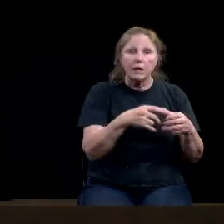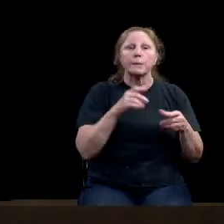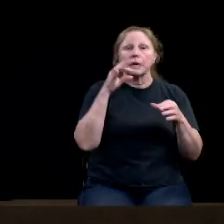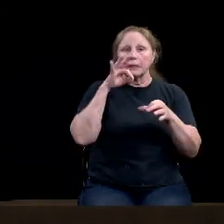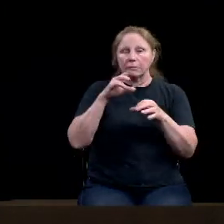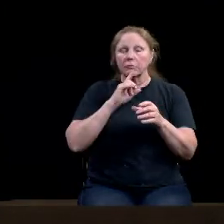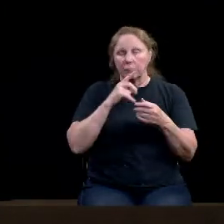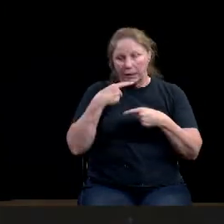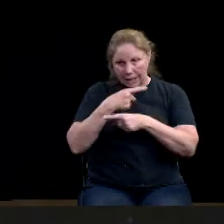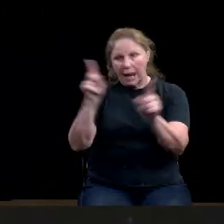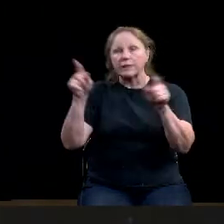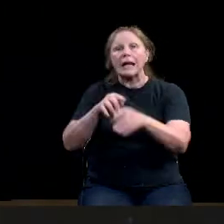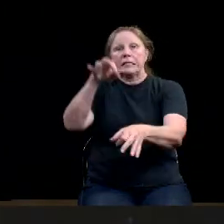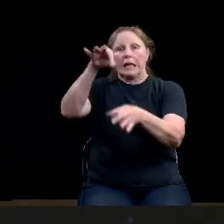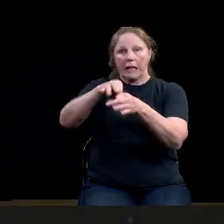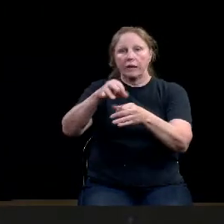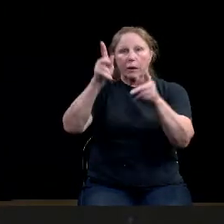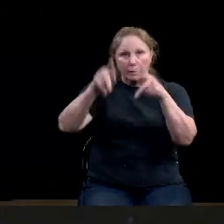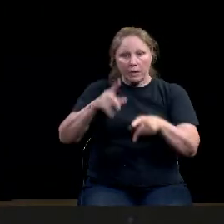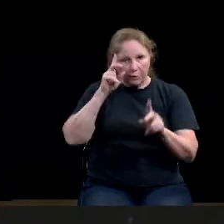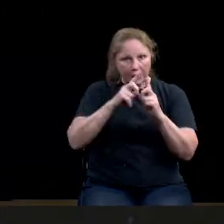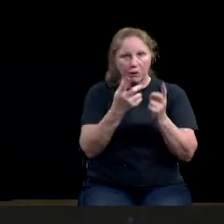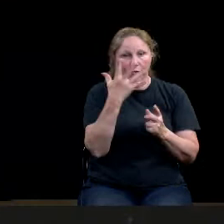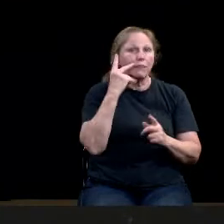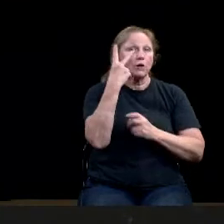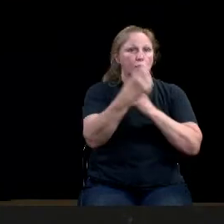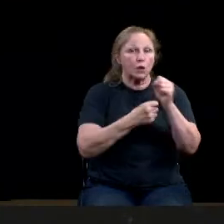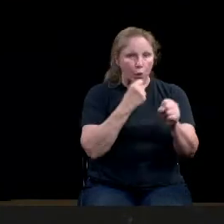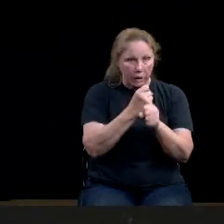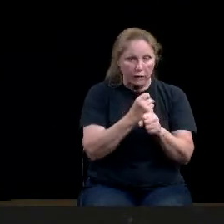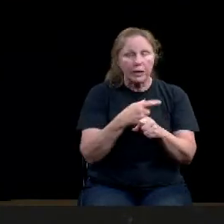second? Second. Any discussion?